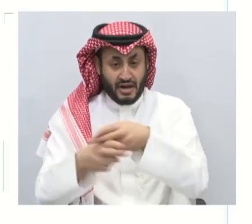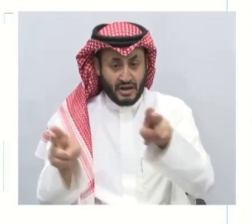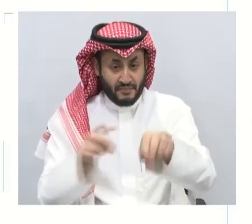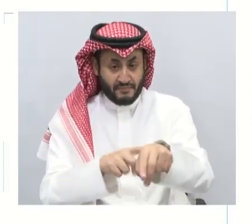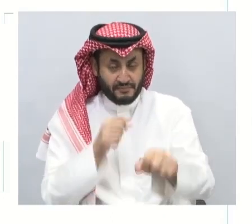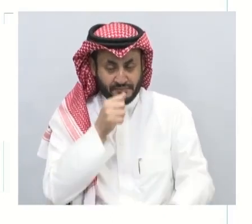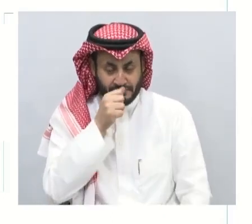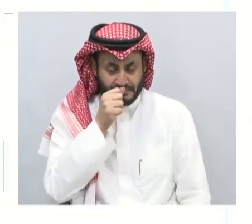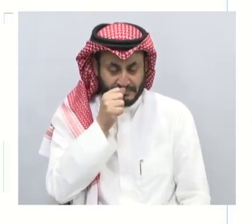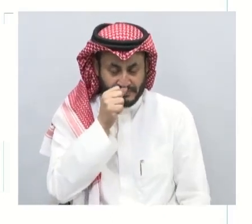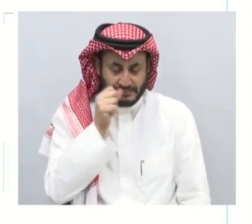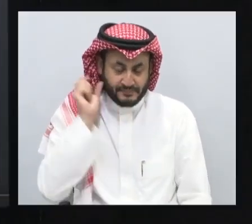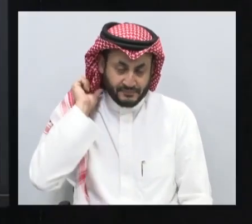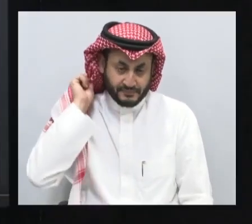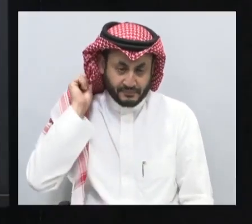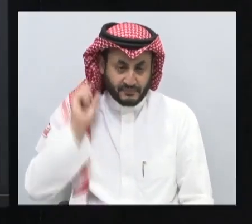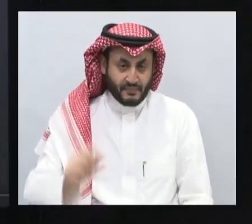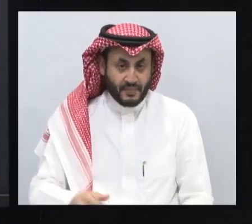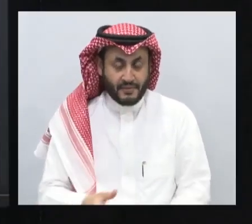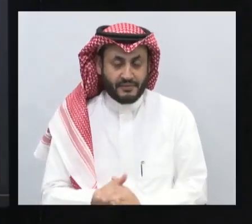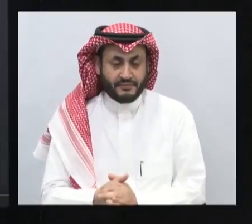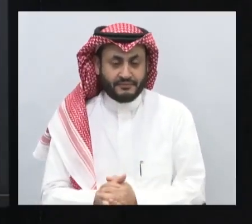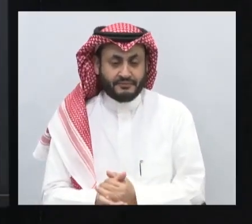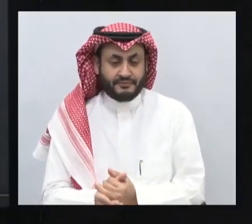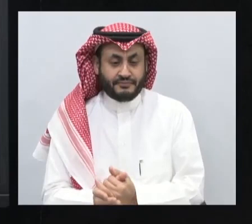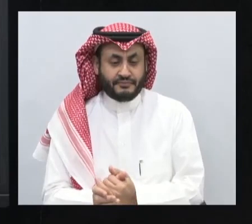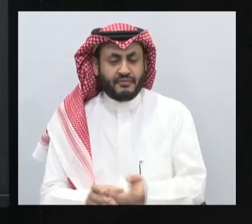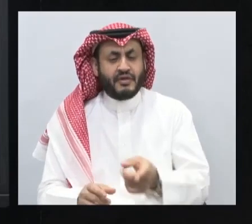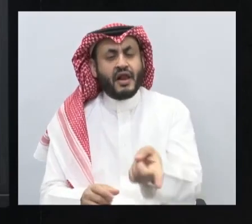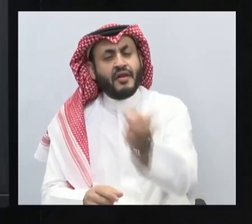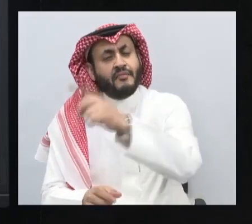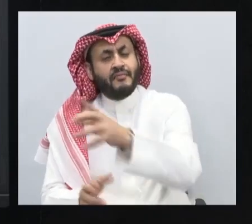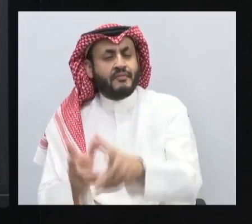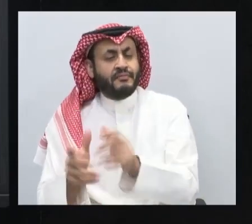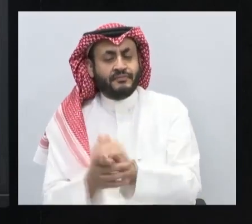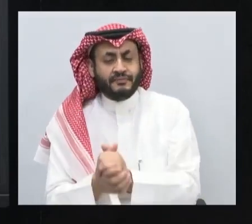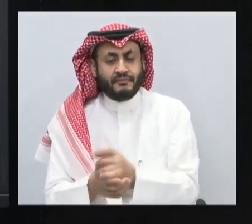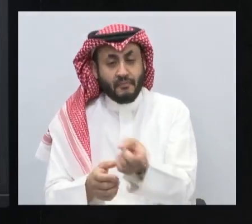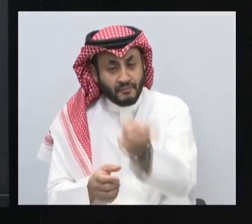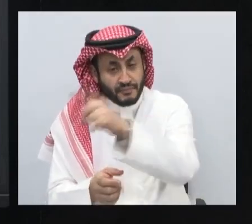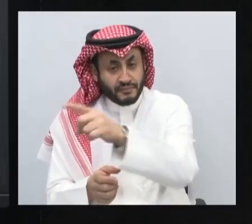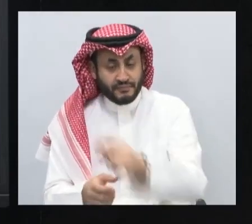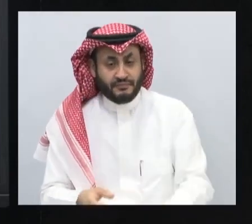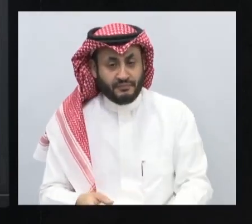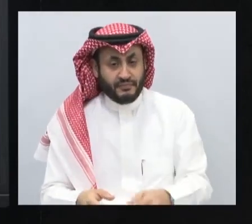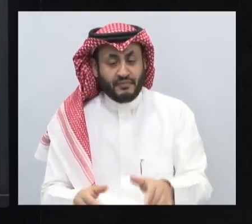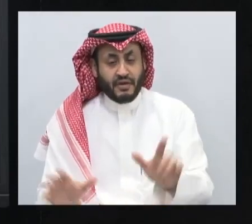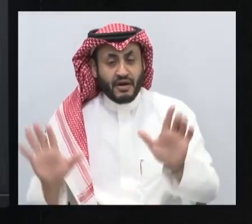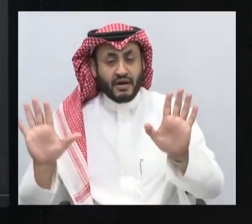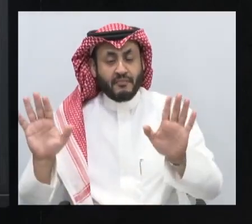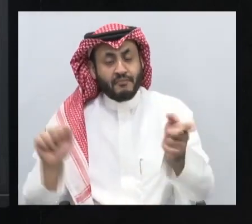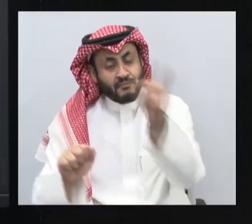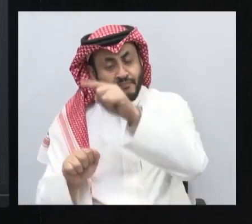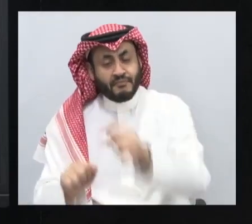different. But what about if we want to talk about the future? Tomorrow, for example, next week, next month, next